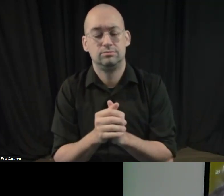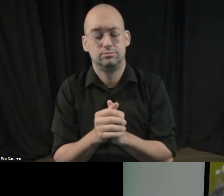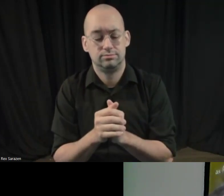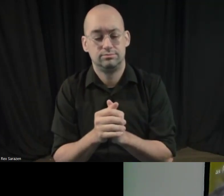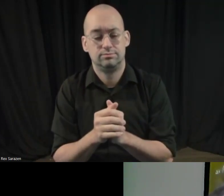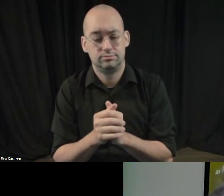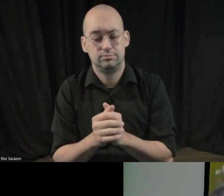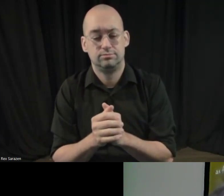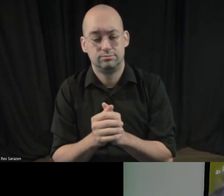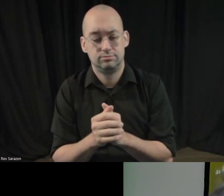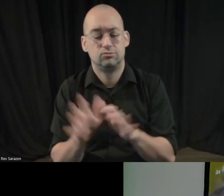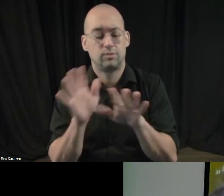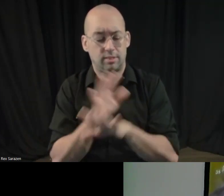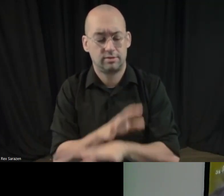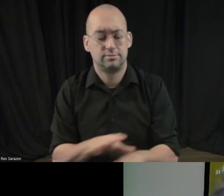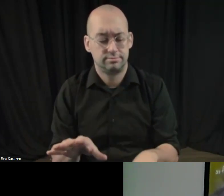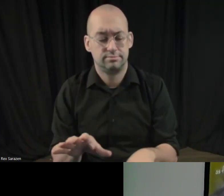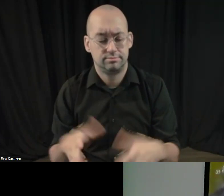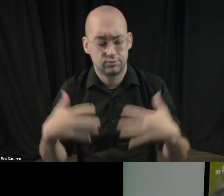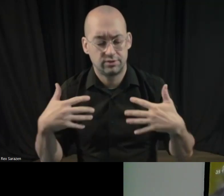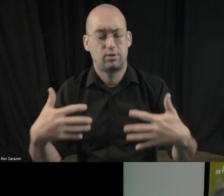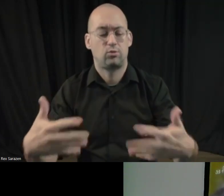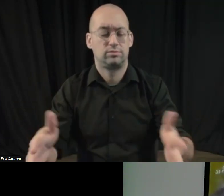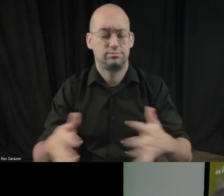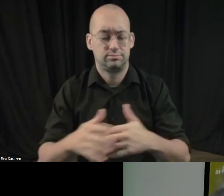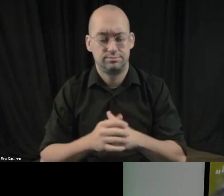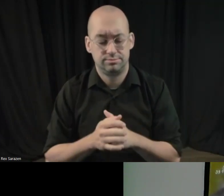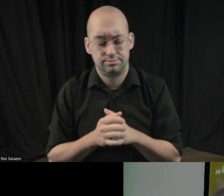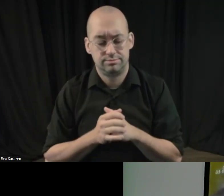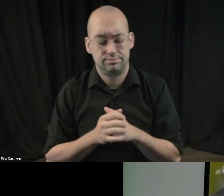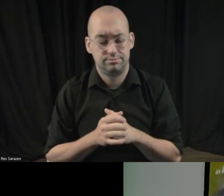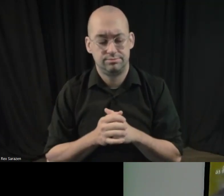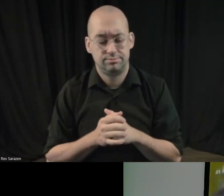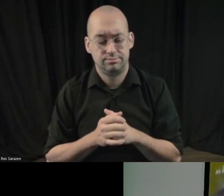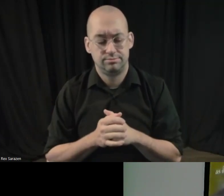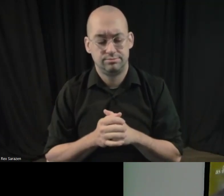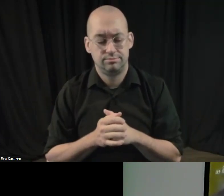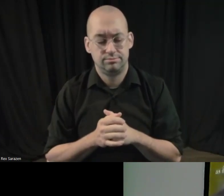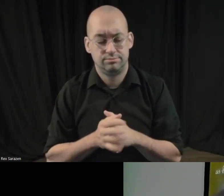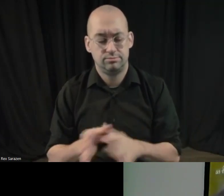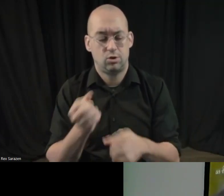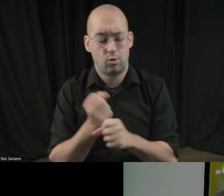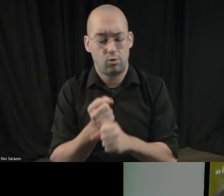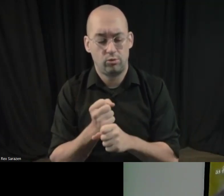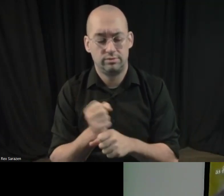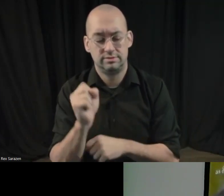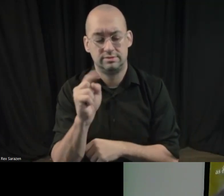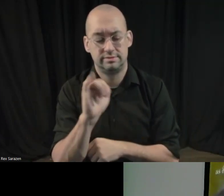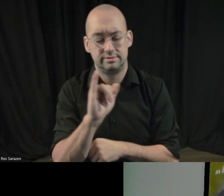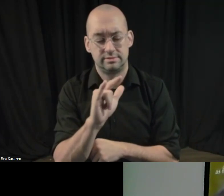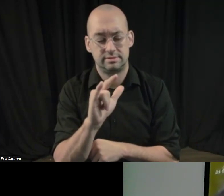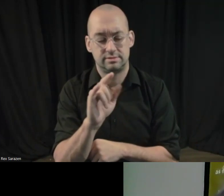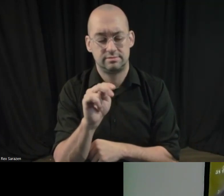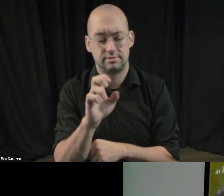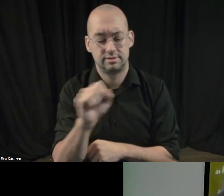And that relaxing exhale. If you could hold that stillness with your eyes closed, I'm going to